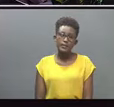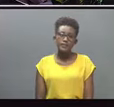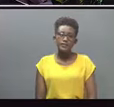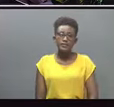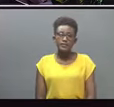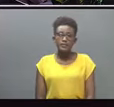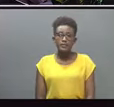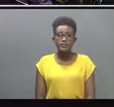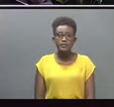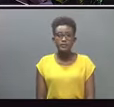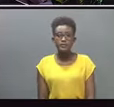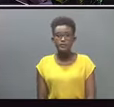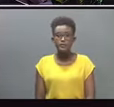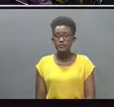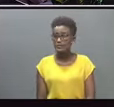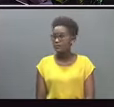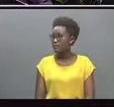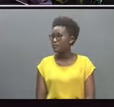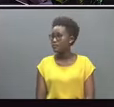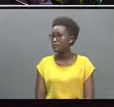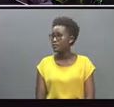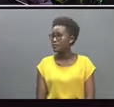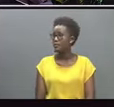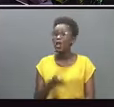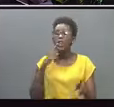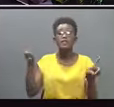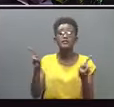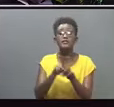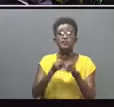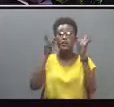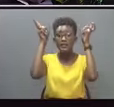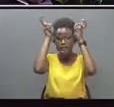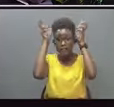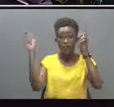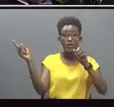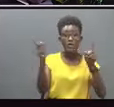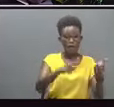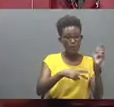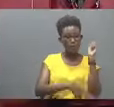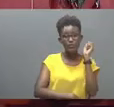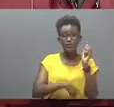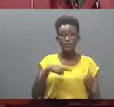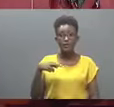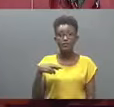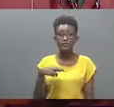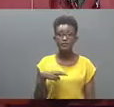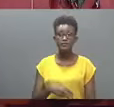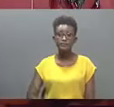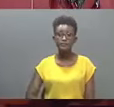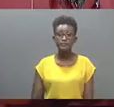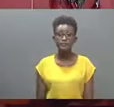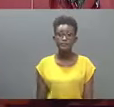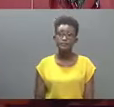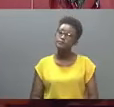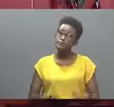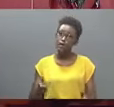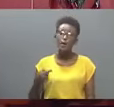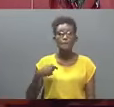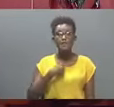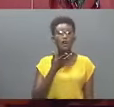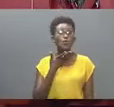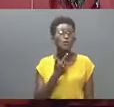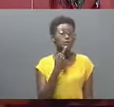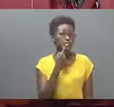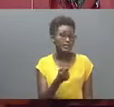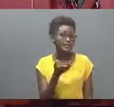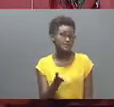nk'ibintu zibambutse inyanja zibagu imyaka 400 batwara 12. Satani yaje kwiba. I want to say this. Ndagira